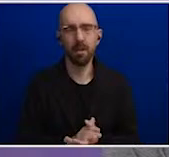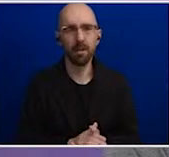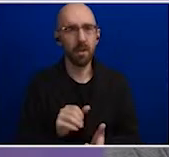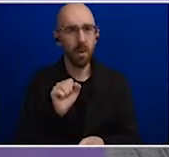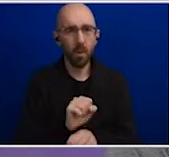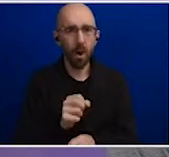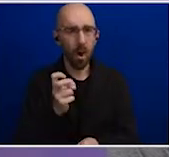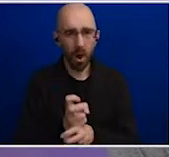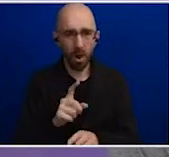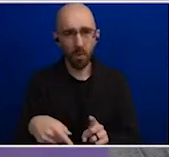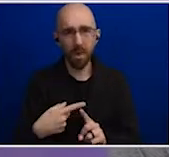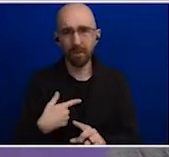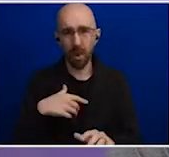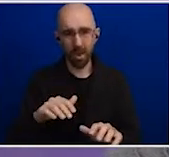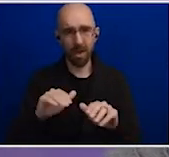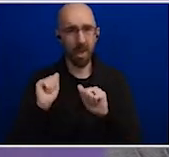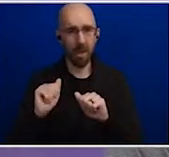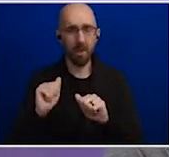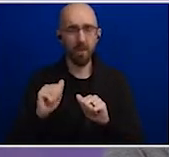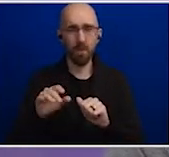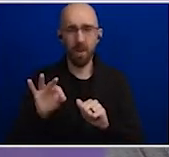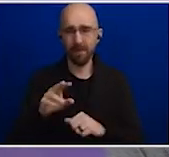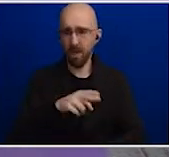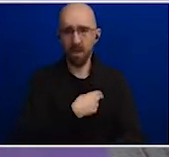out of this, out of the hospital,